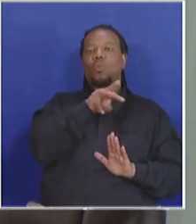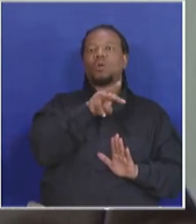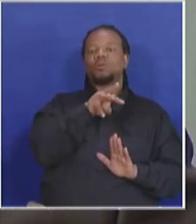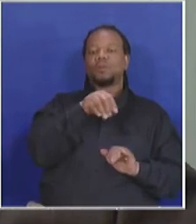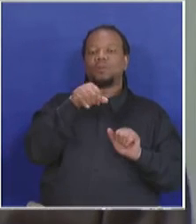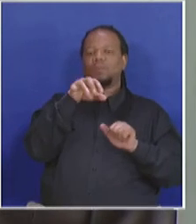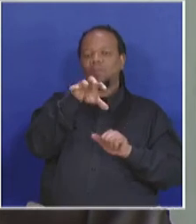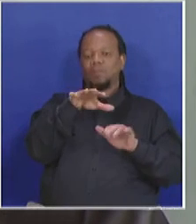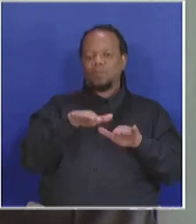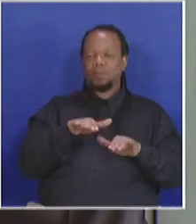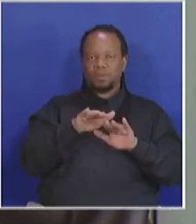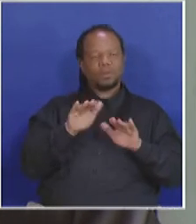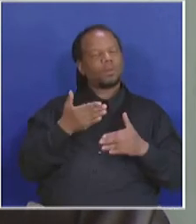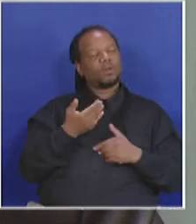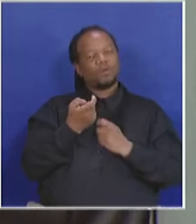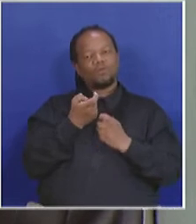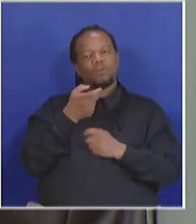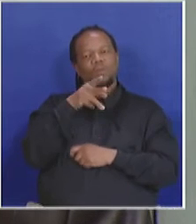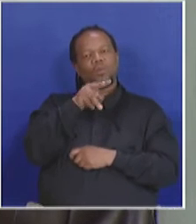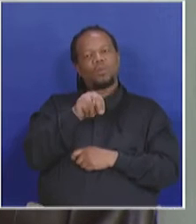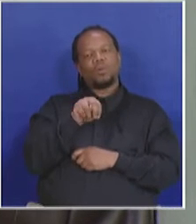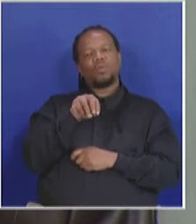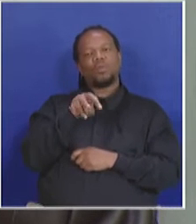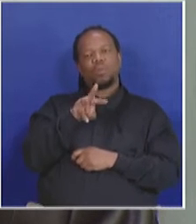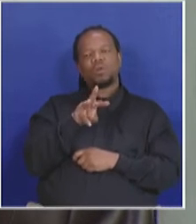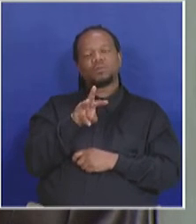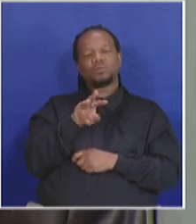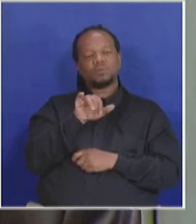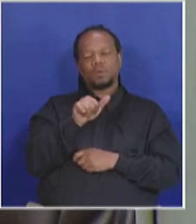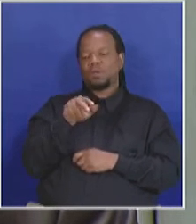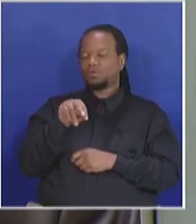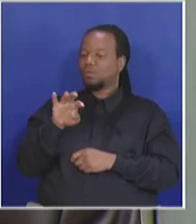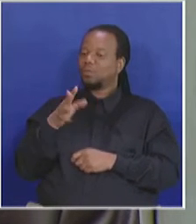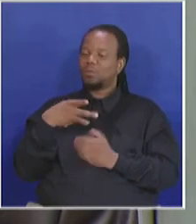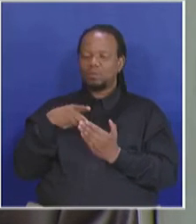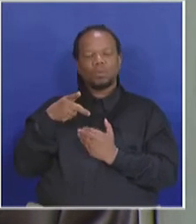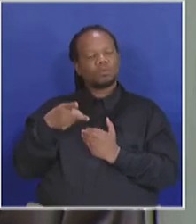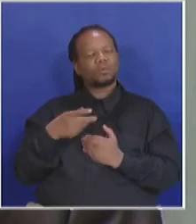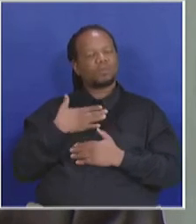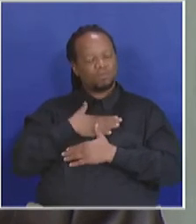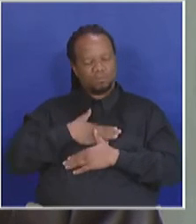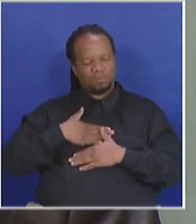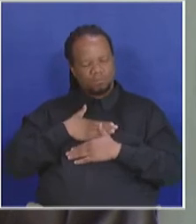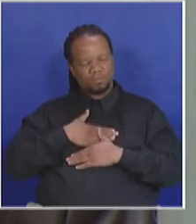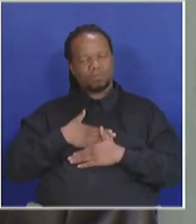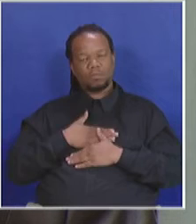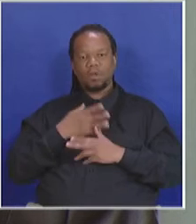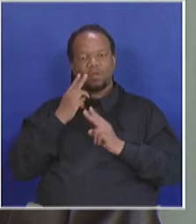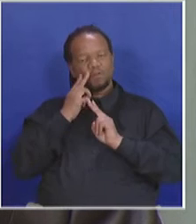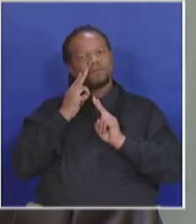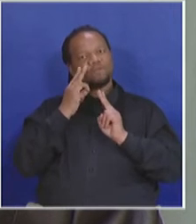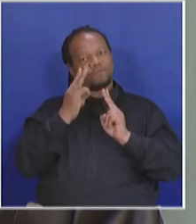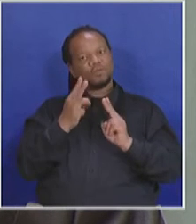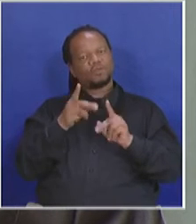As the Northwest, we appreciate the initiative by the NCOP and the visit by the honorable members of this House to province